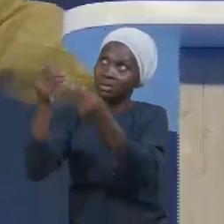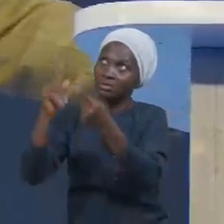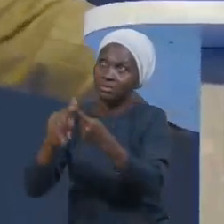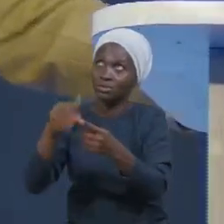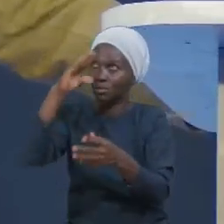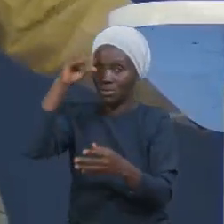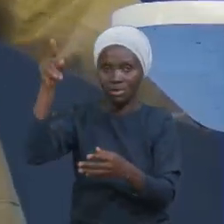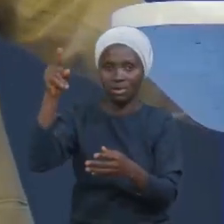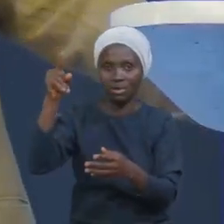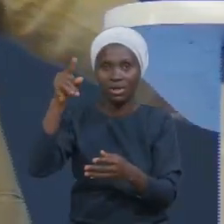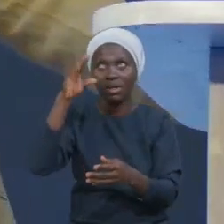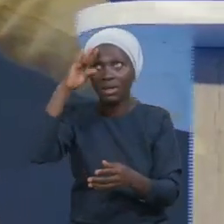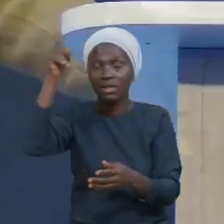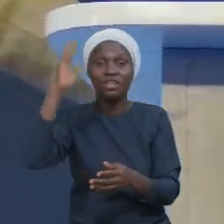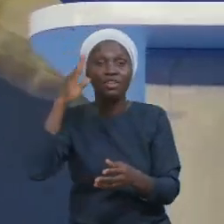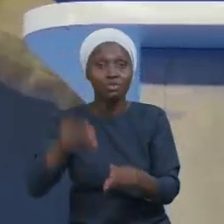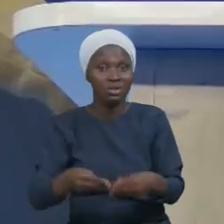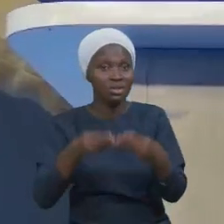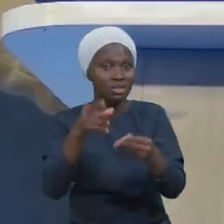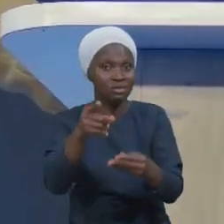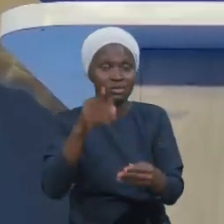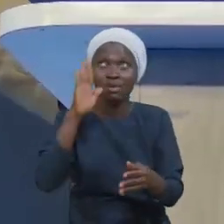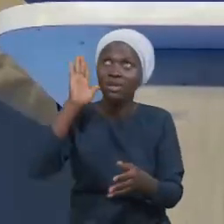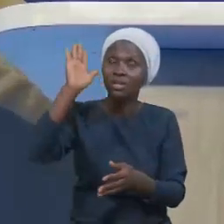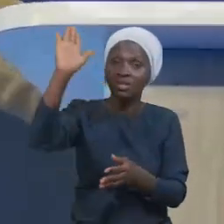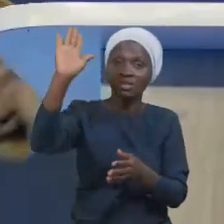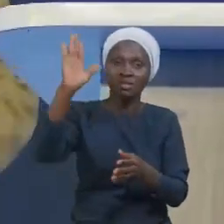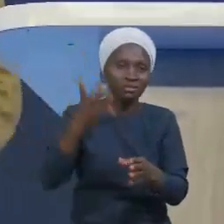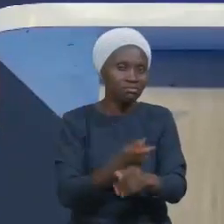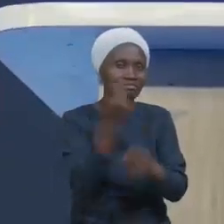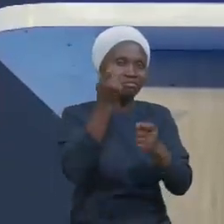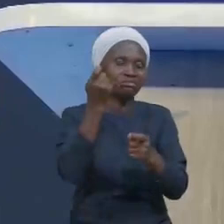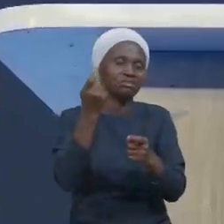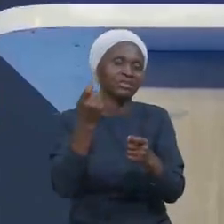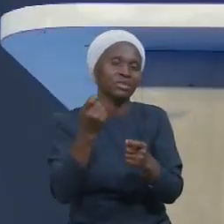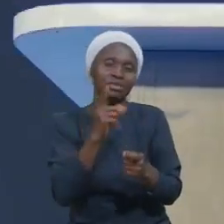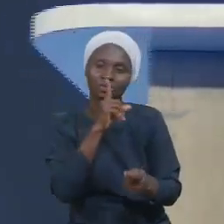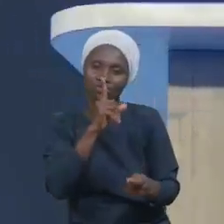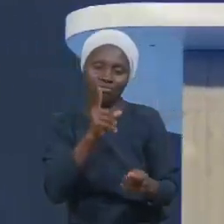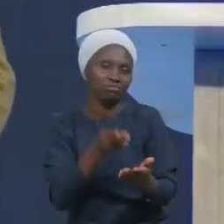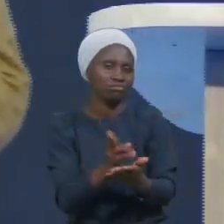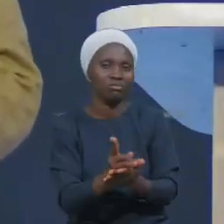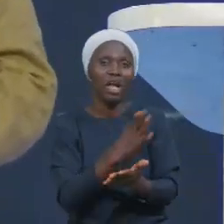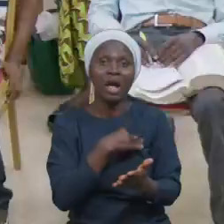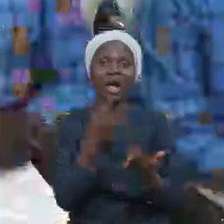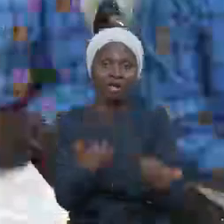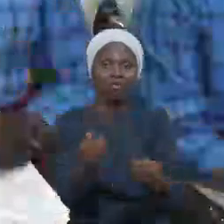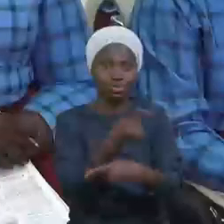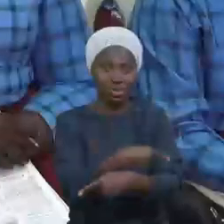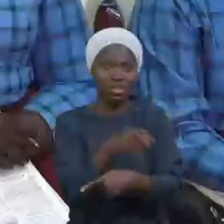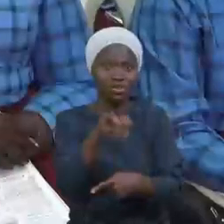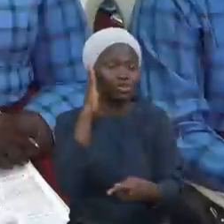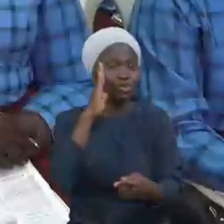give you his triumphant truth. And today, you'll be more than a conqueror.